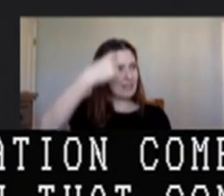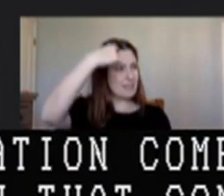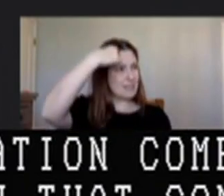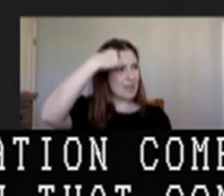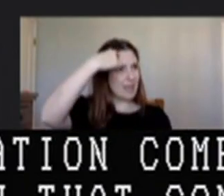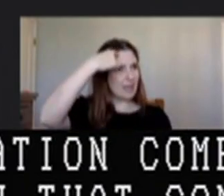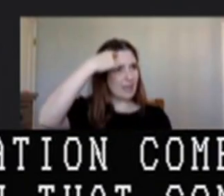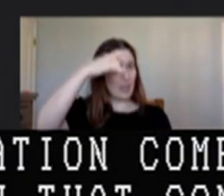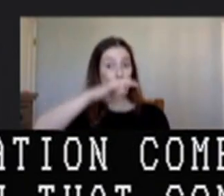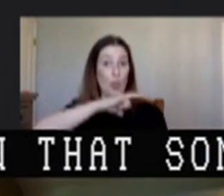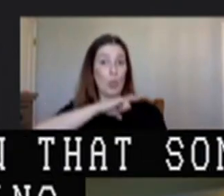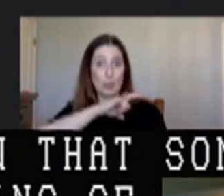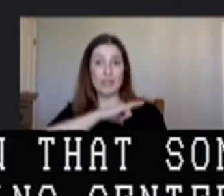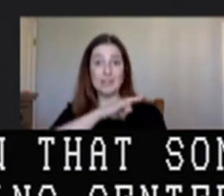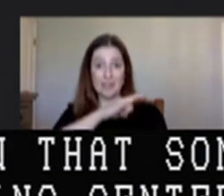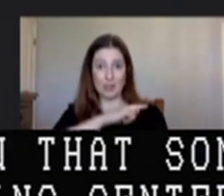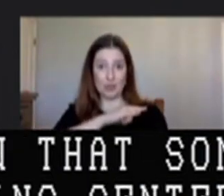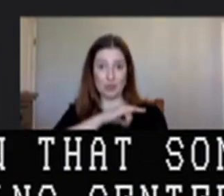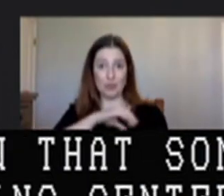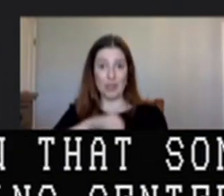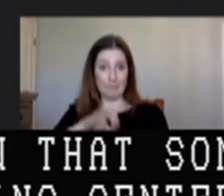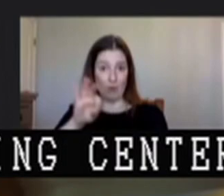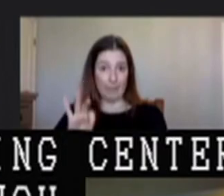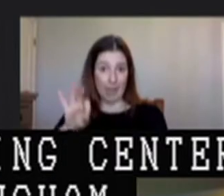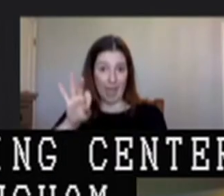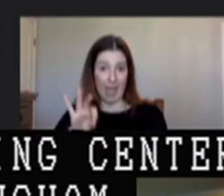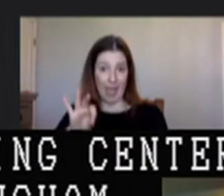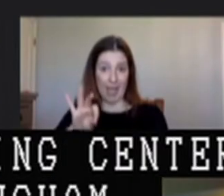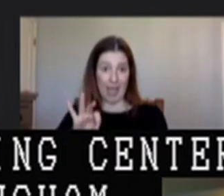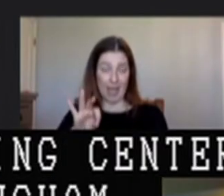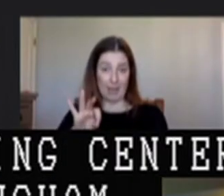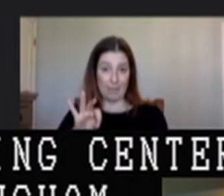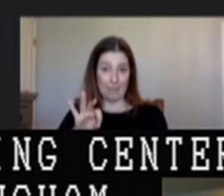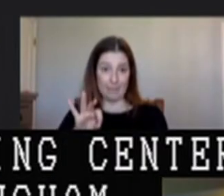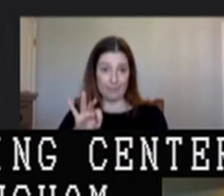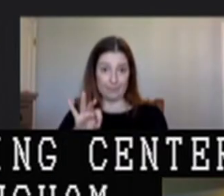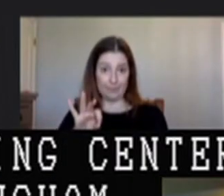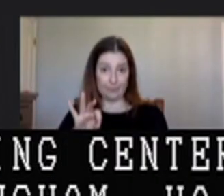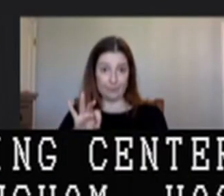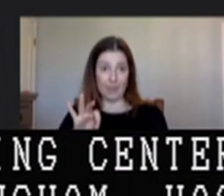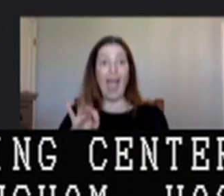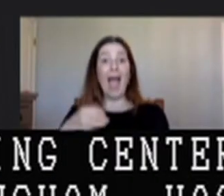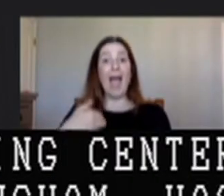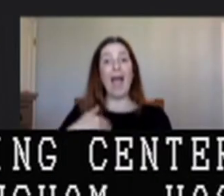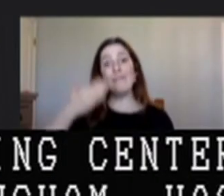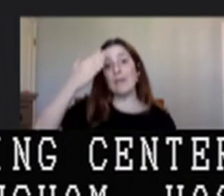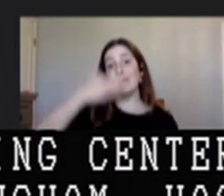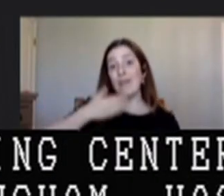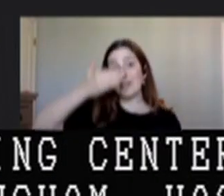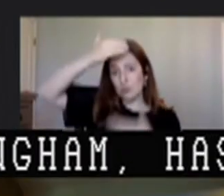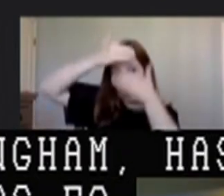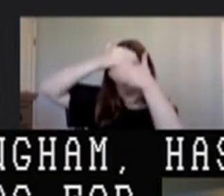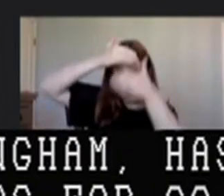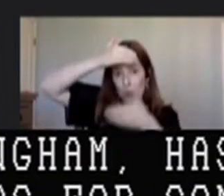for the Deaf in Framingham has been given instead face shields for some of their